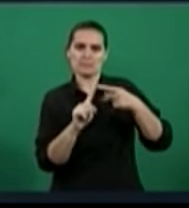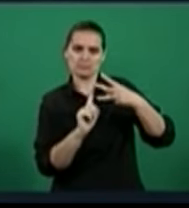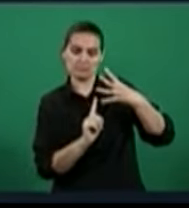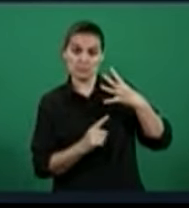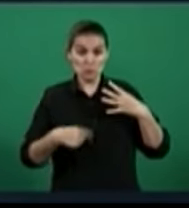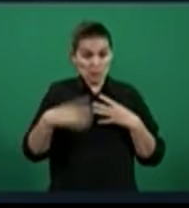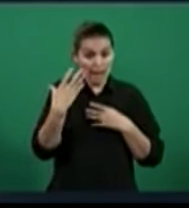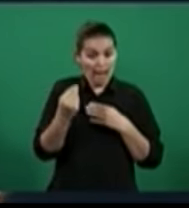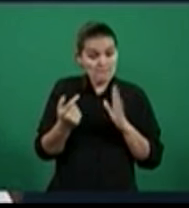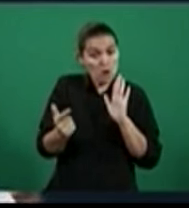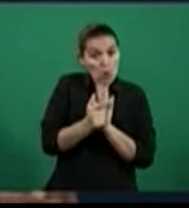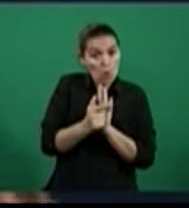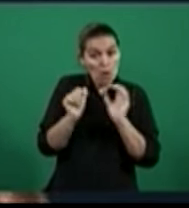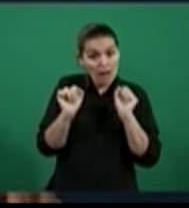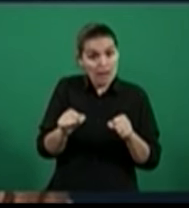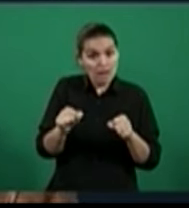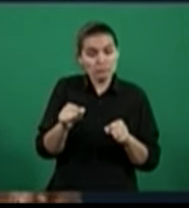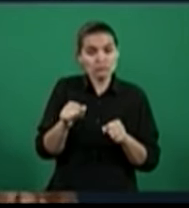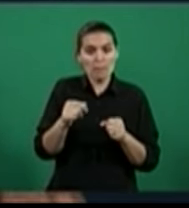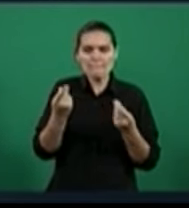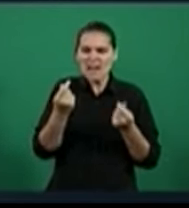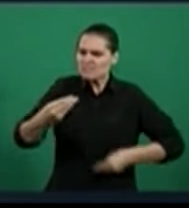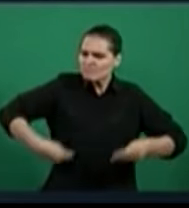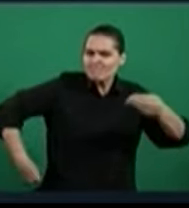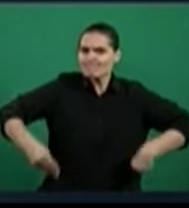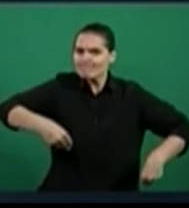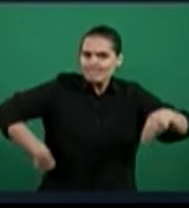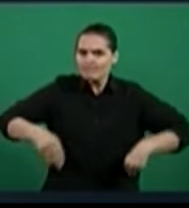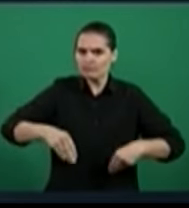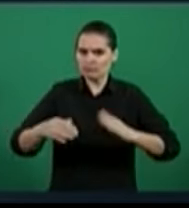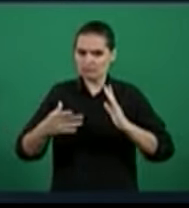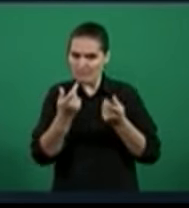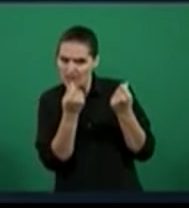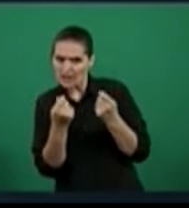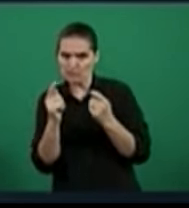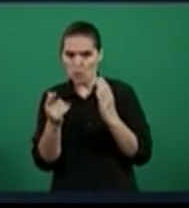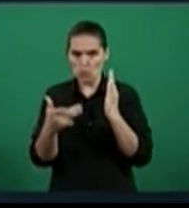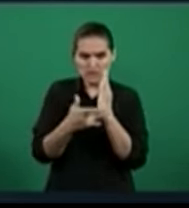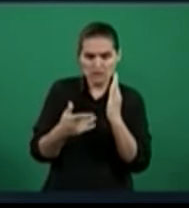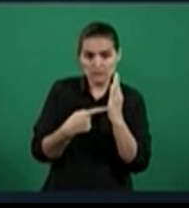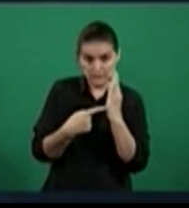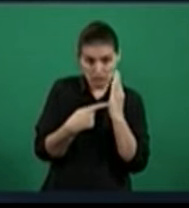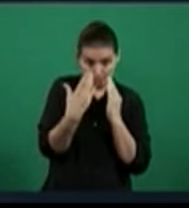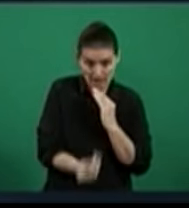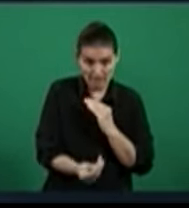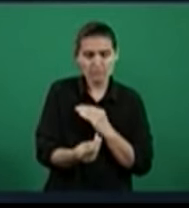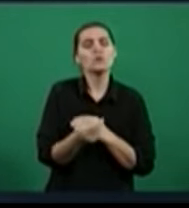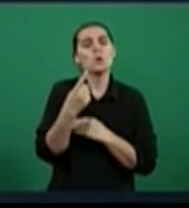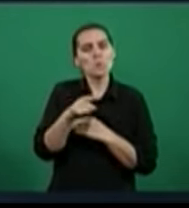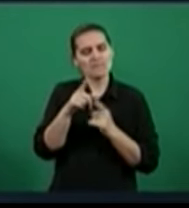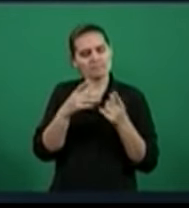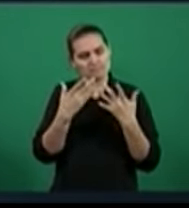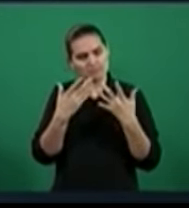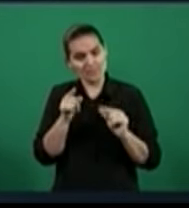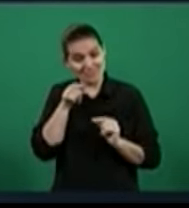us to tackle money laundering and financing of terrorism? We have passed a big chunk